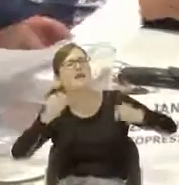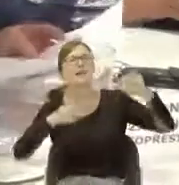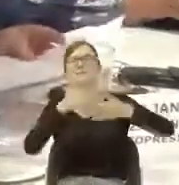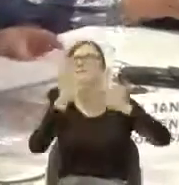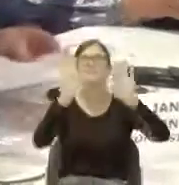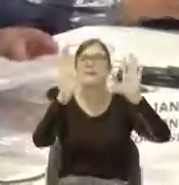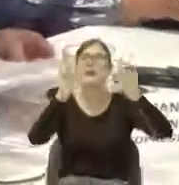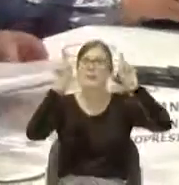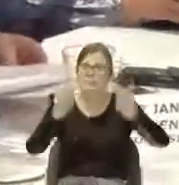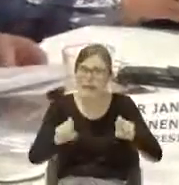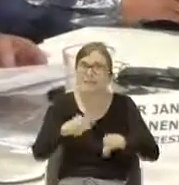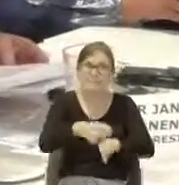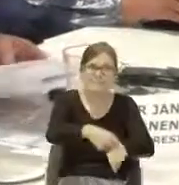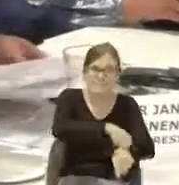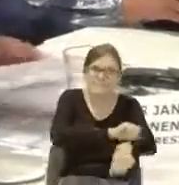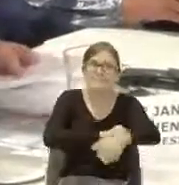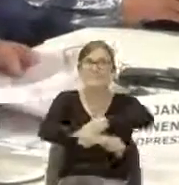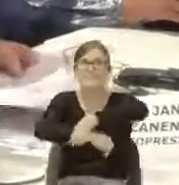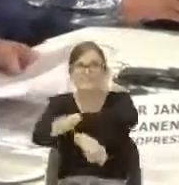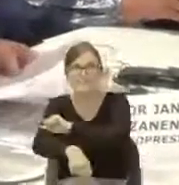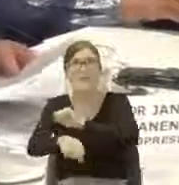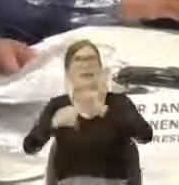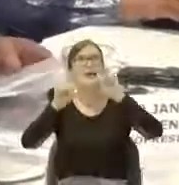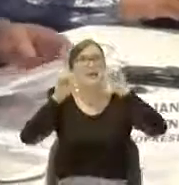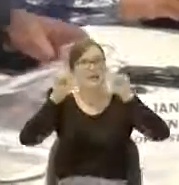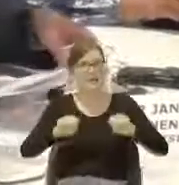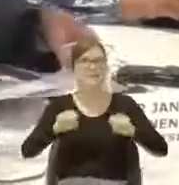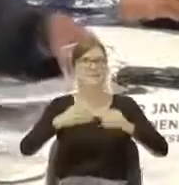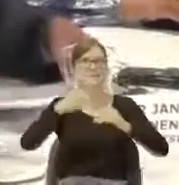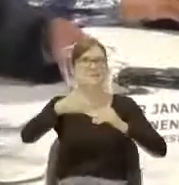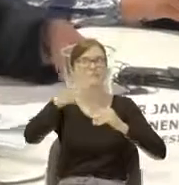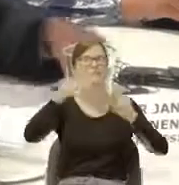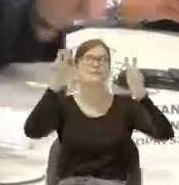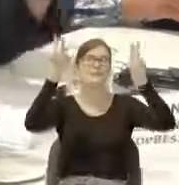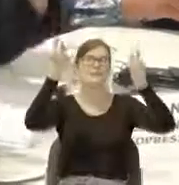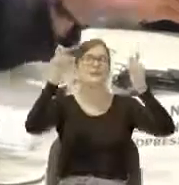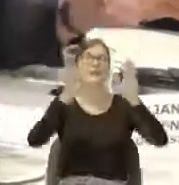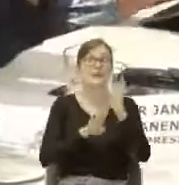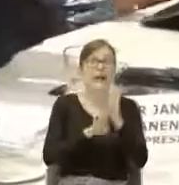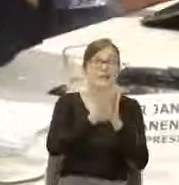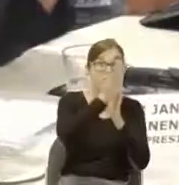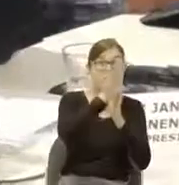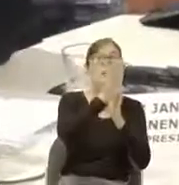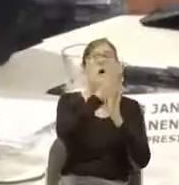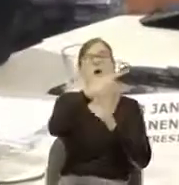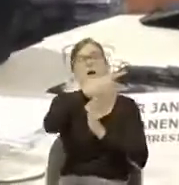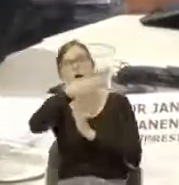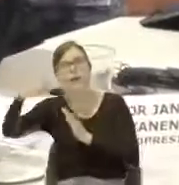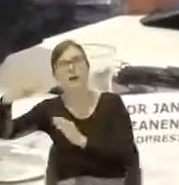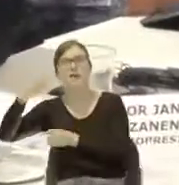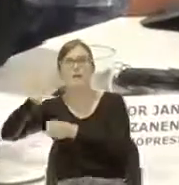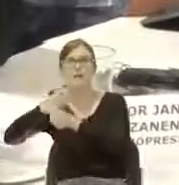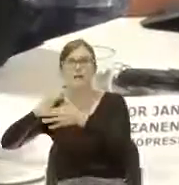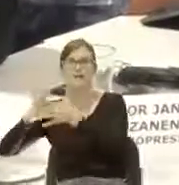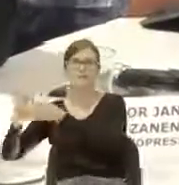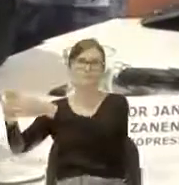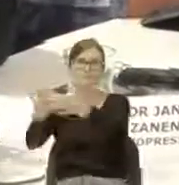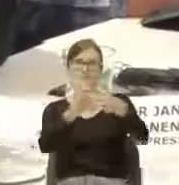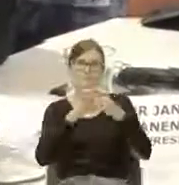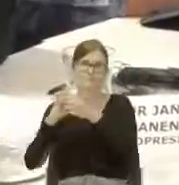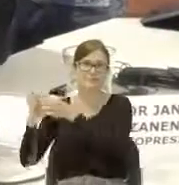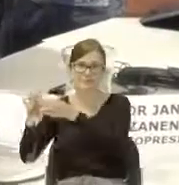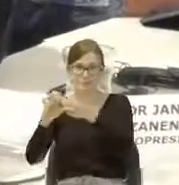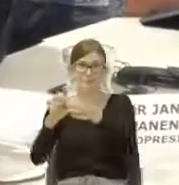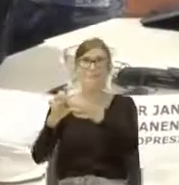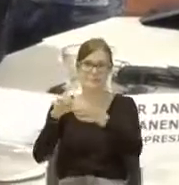joint effort. The role of local and regional governments as key innovative actors